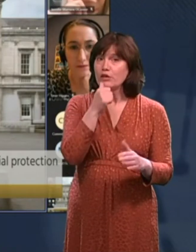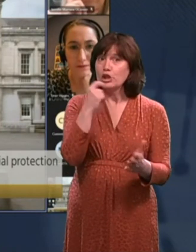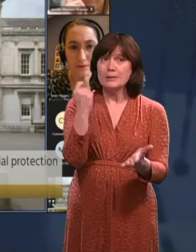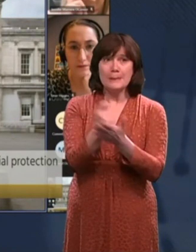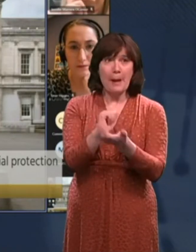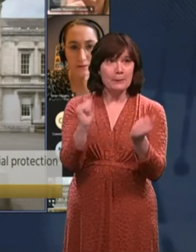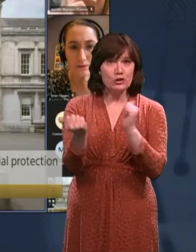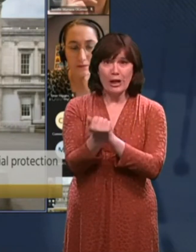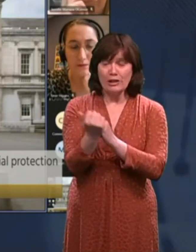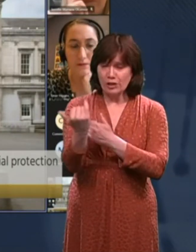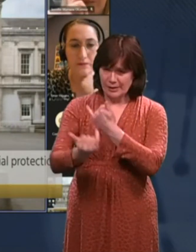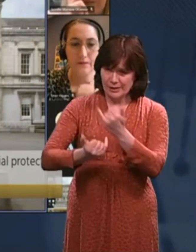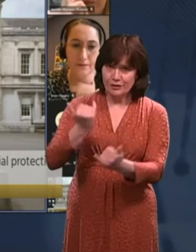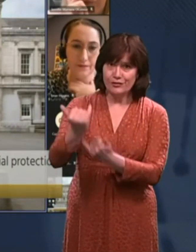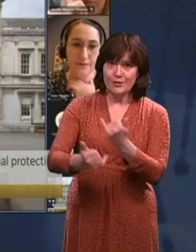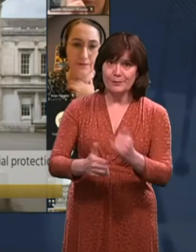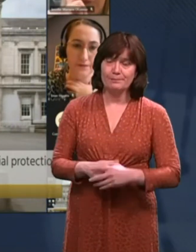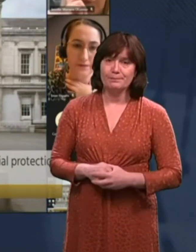years.